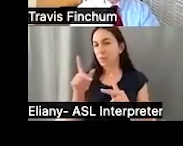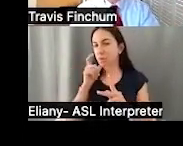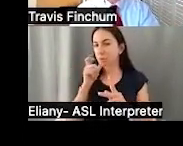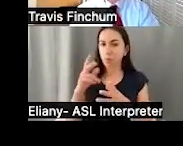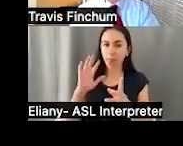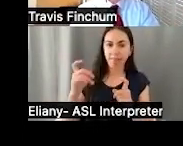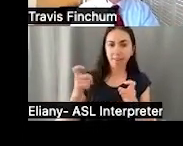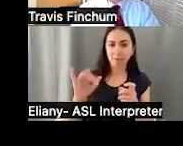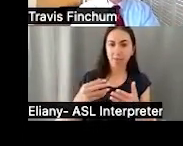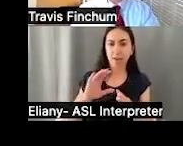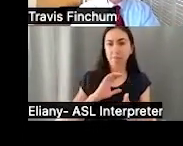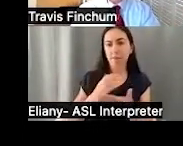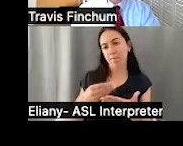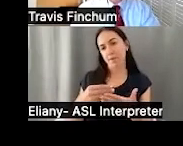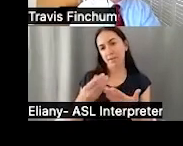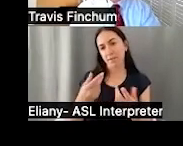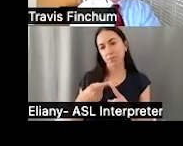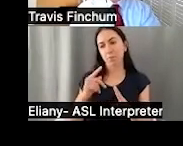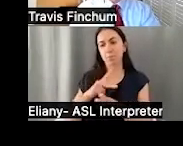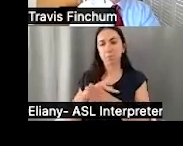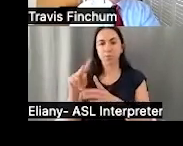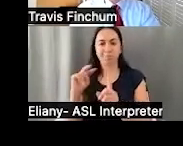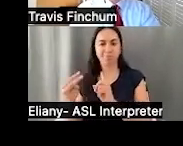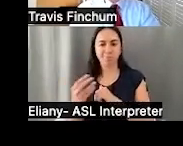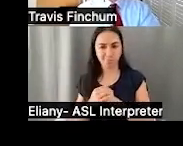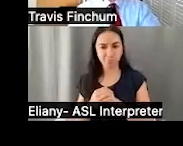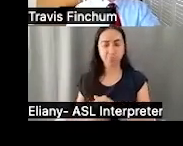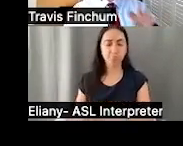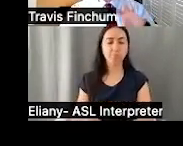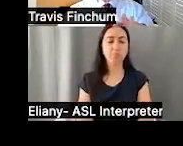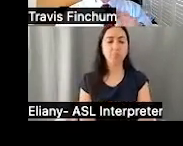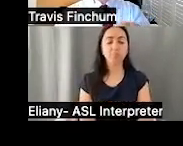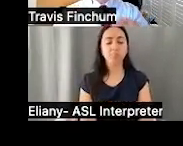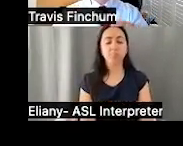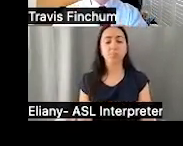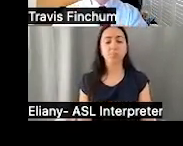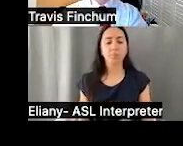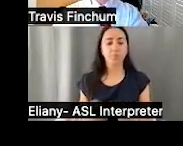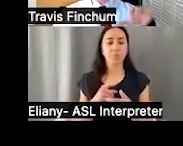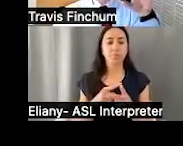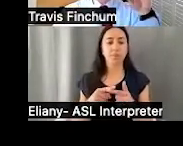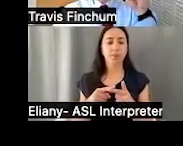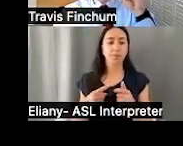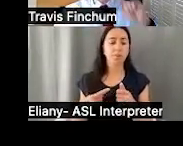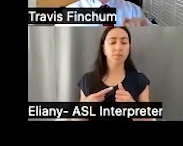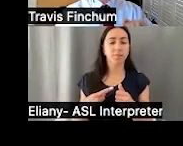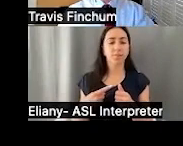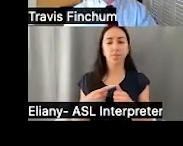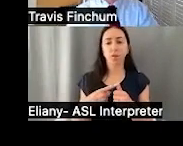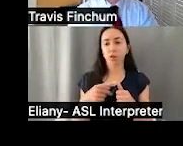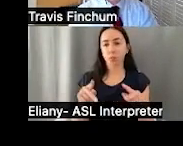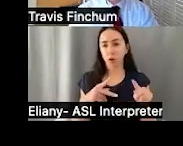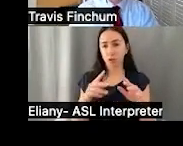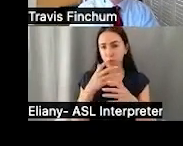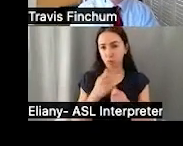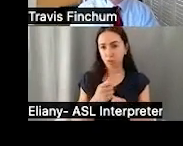handle that, at least from a professional standpoint. And we talked about the fact that for the first party trusts, they are